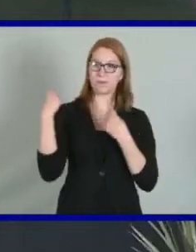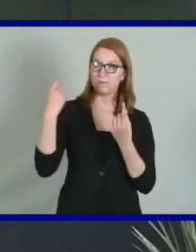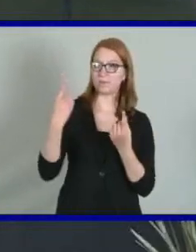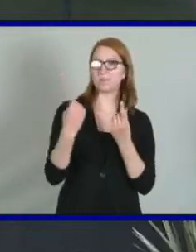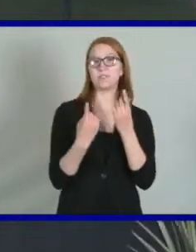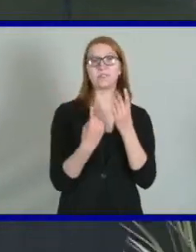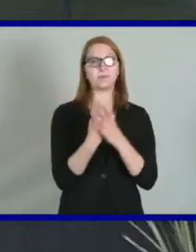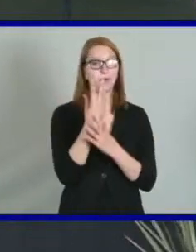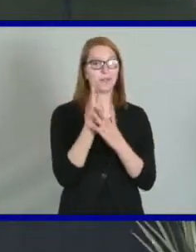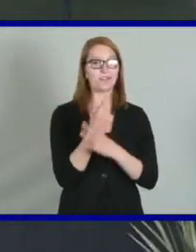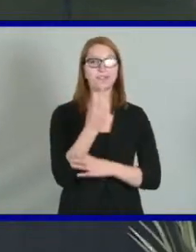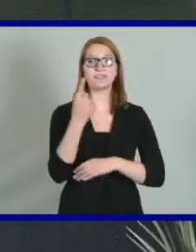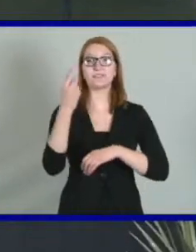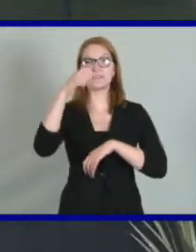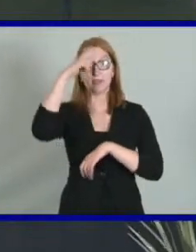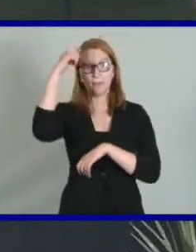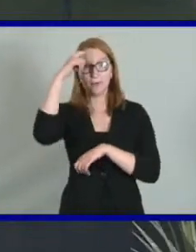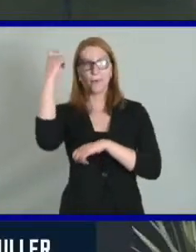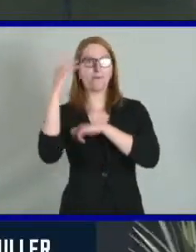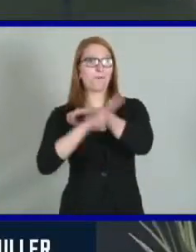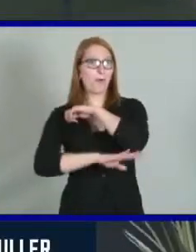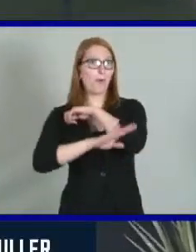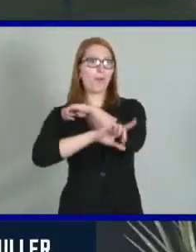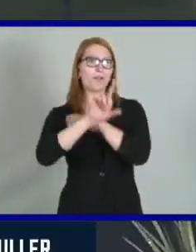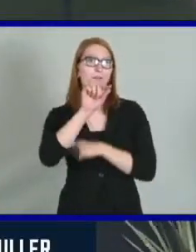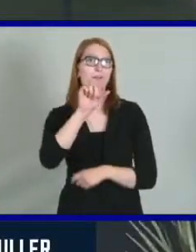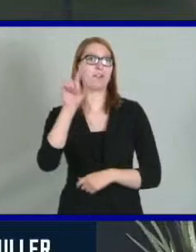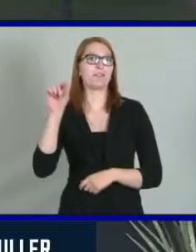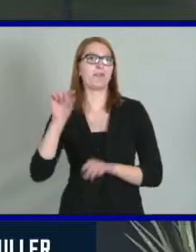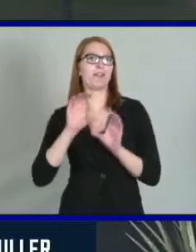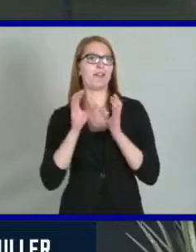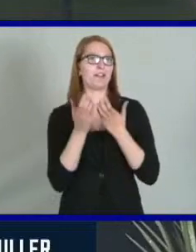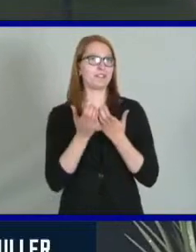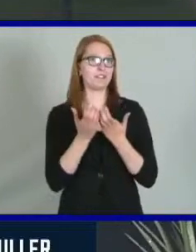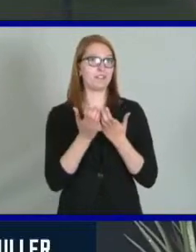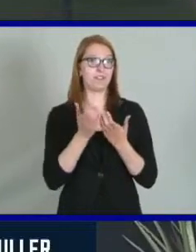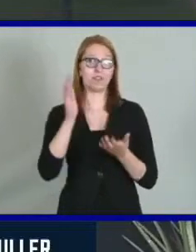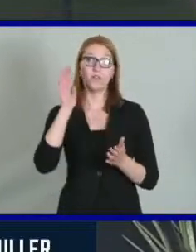of 2020. The class of 2020 consisted of over